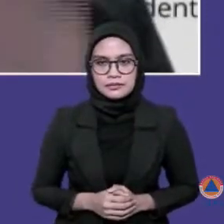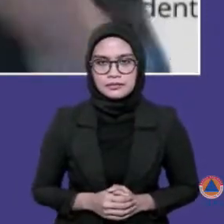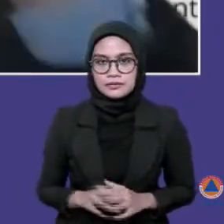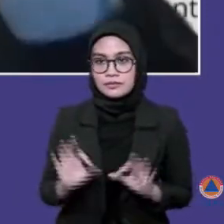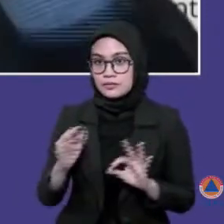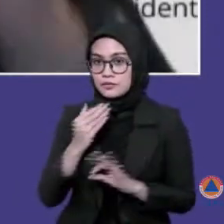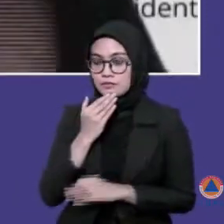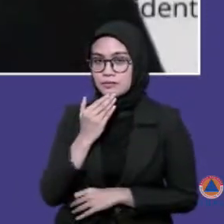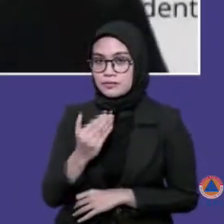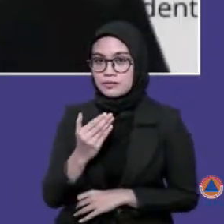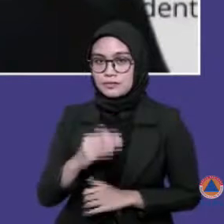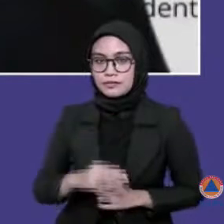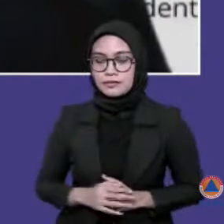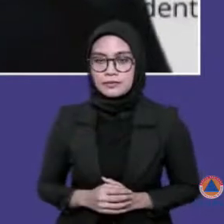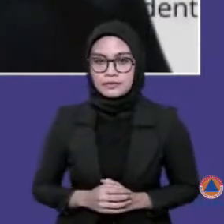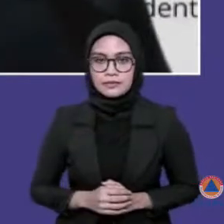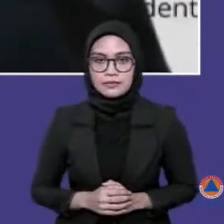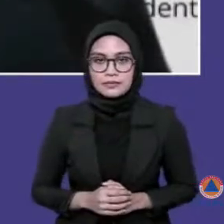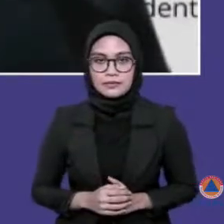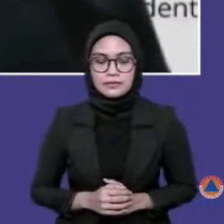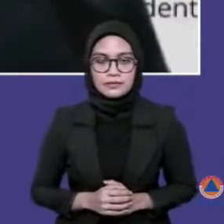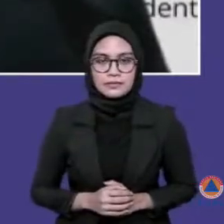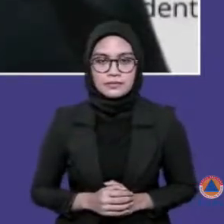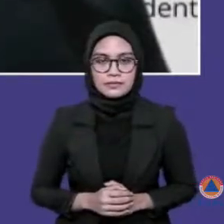Thank you.